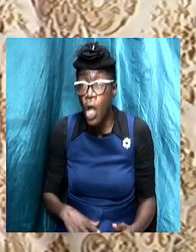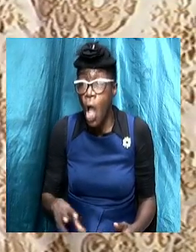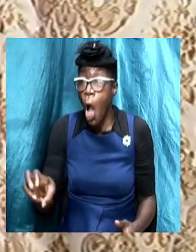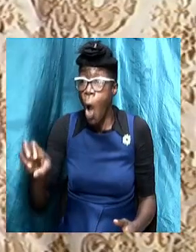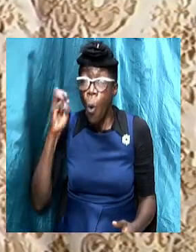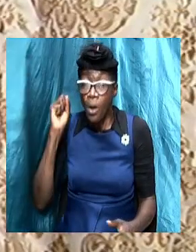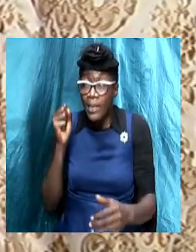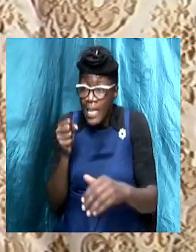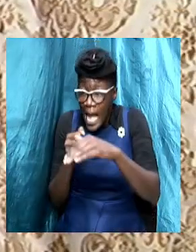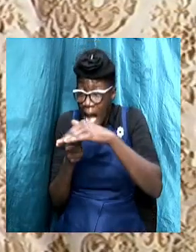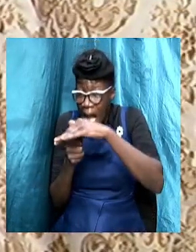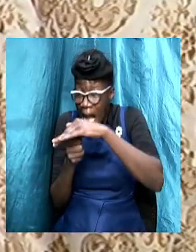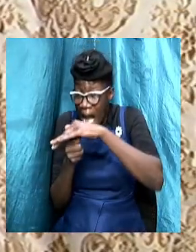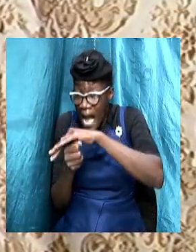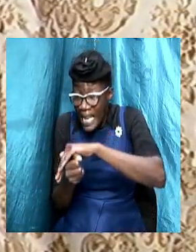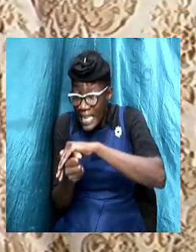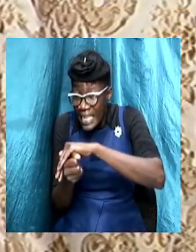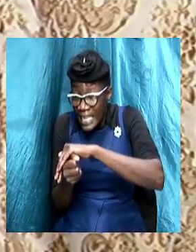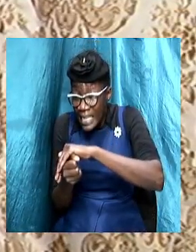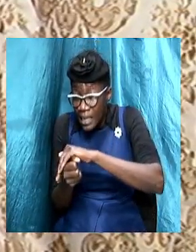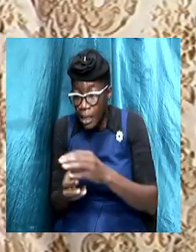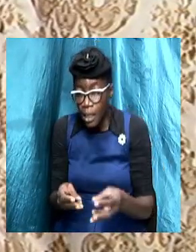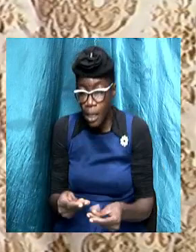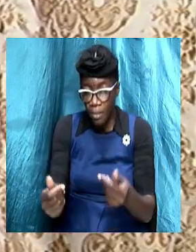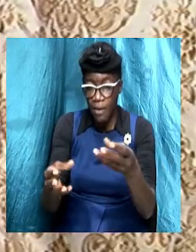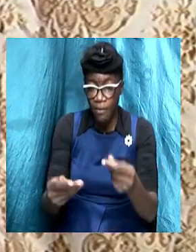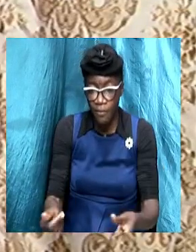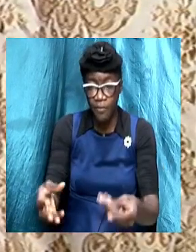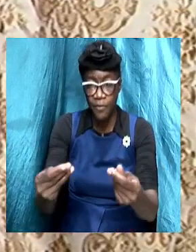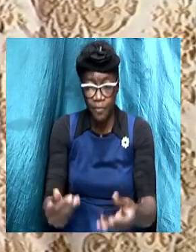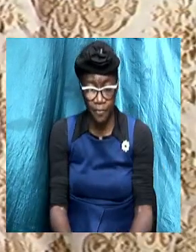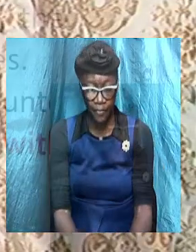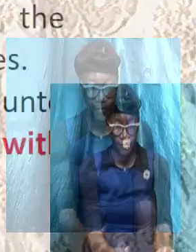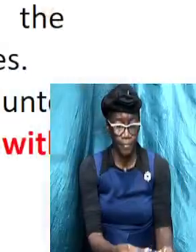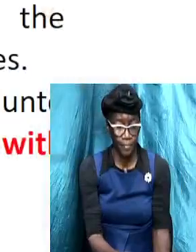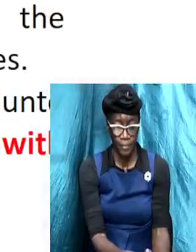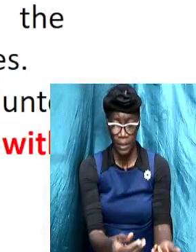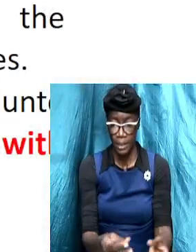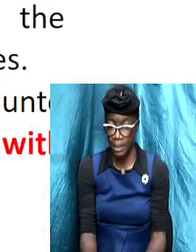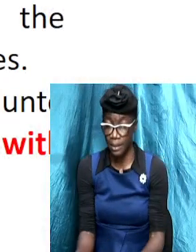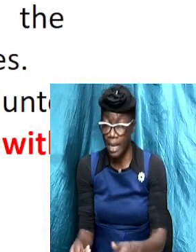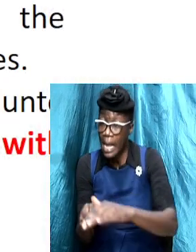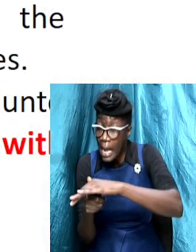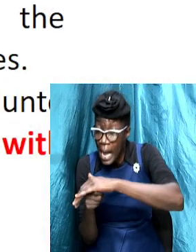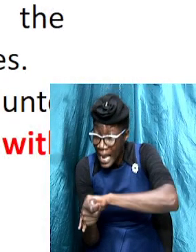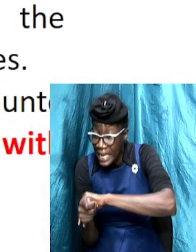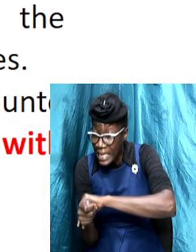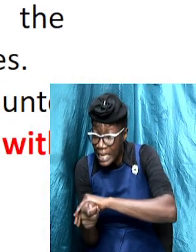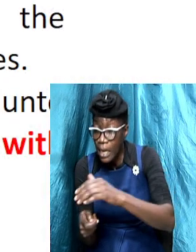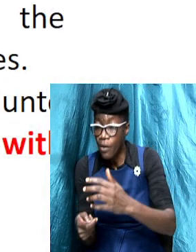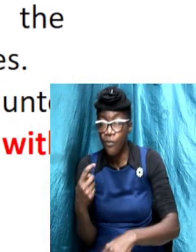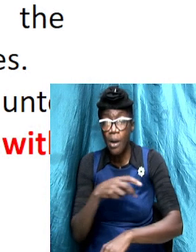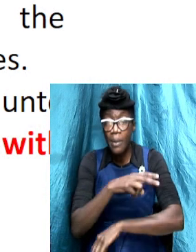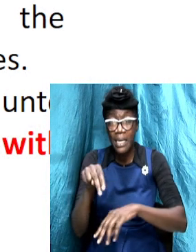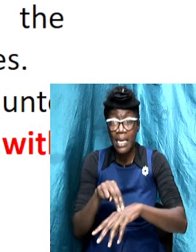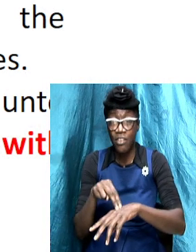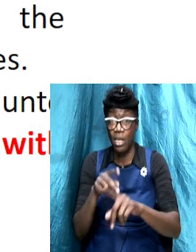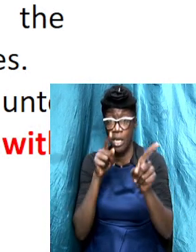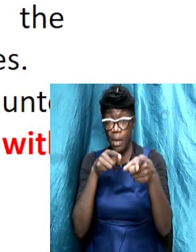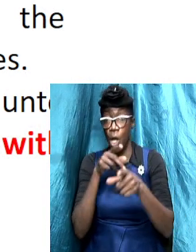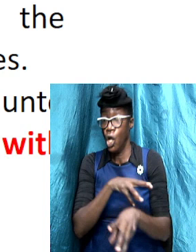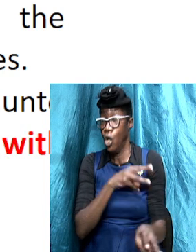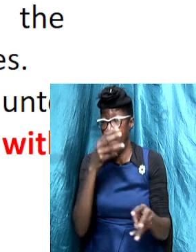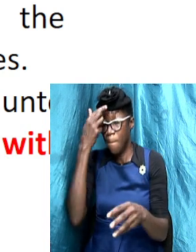hiding. He was threshing wheat and he was hiding from a nation. I strongly believe that when the children of